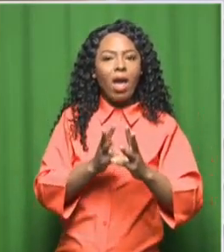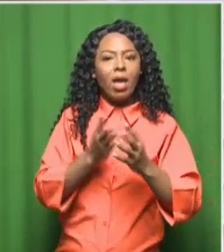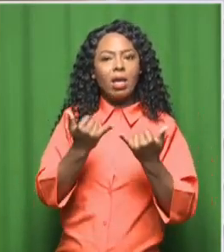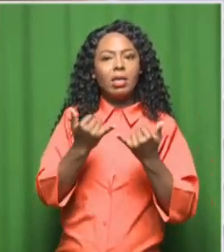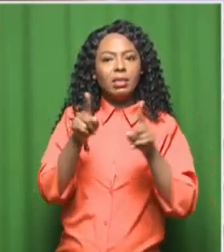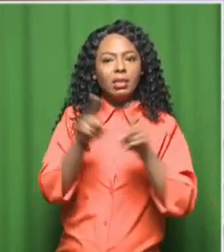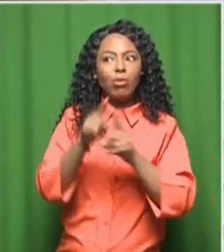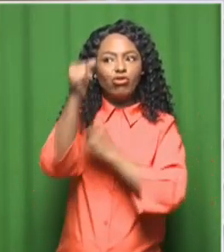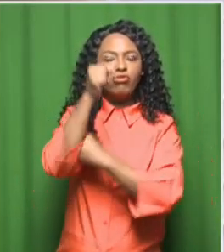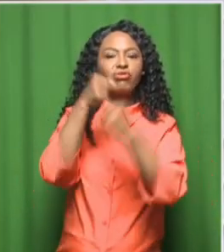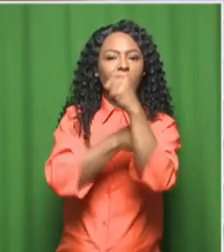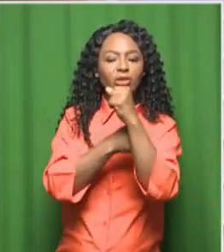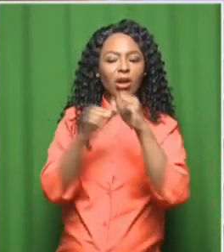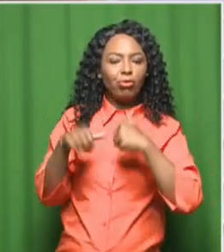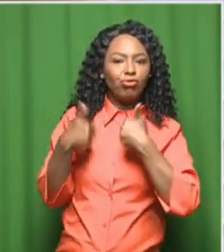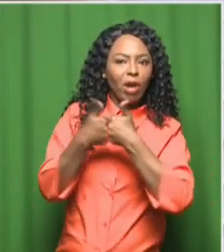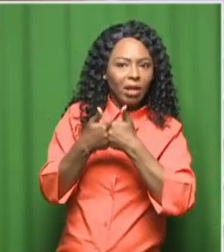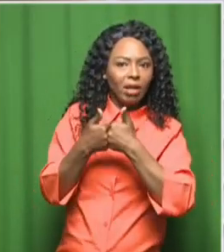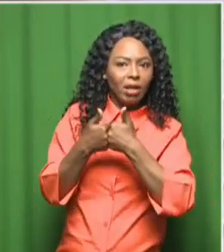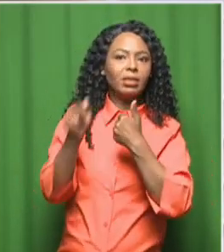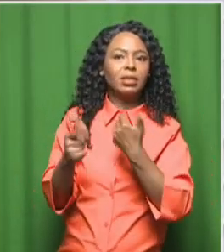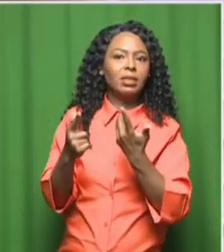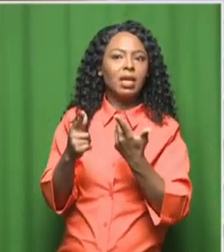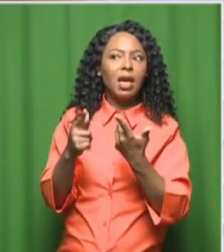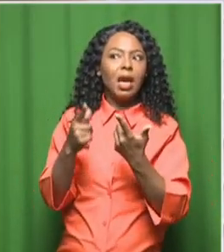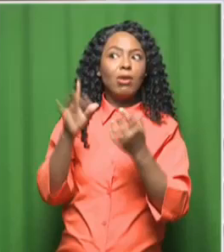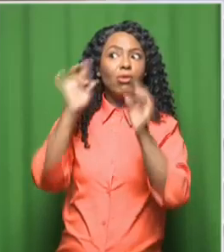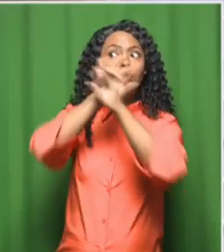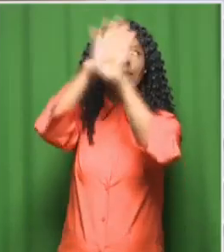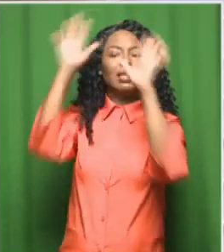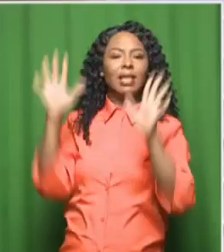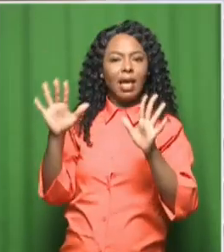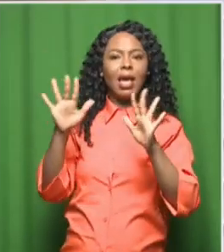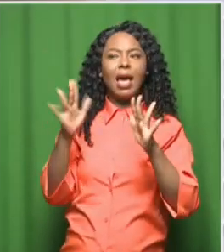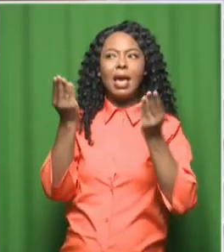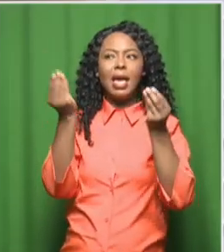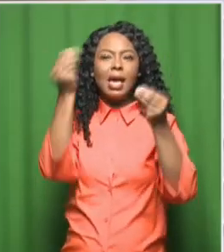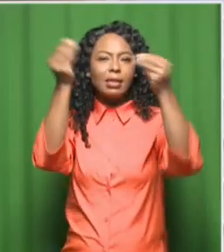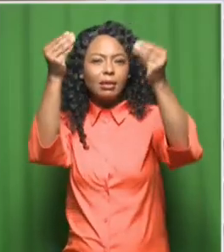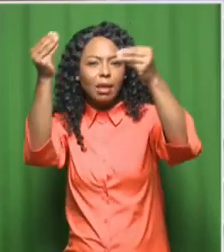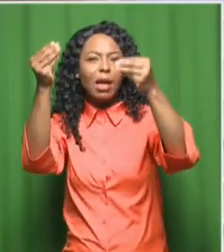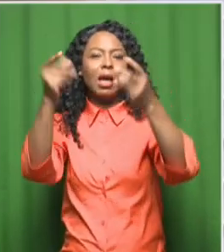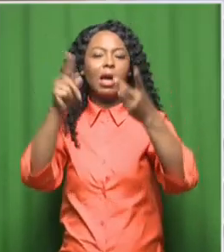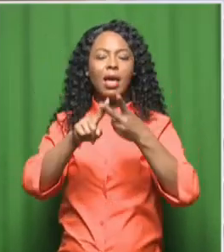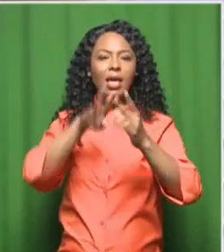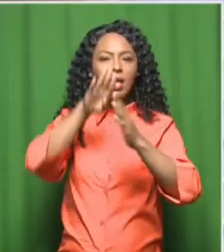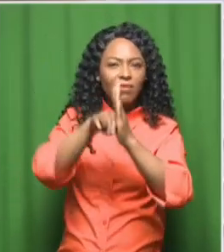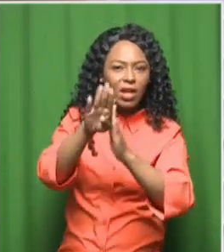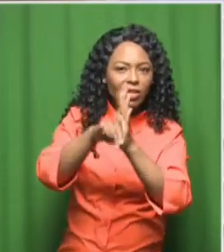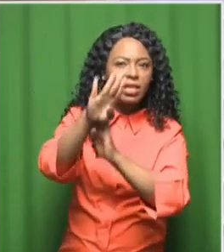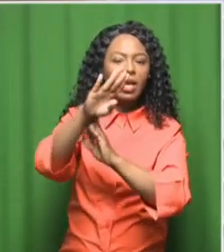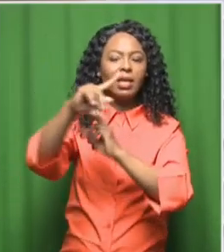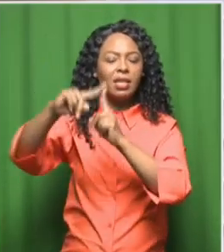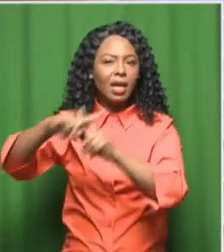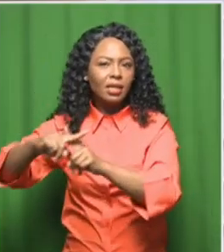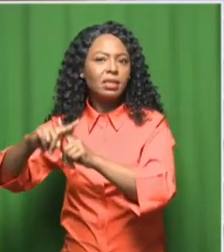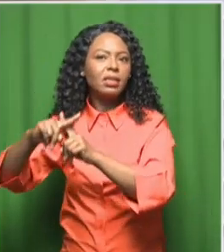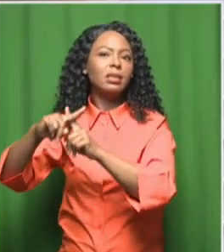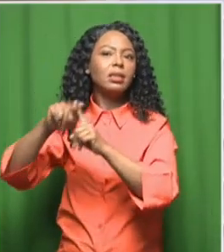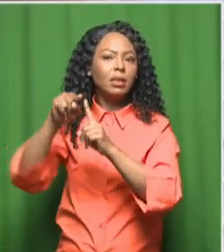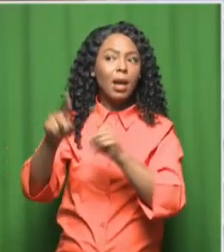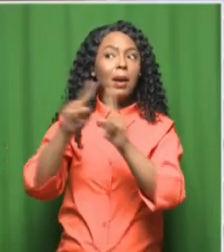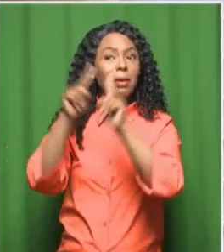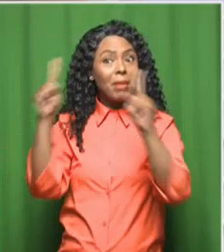structural challenges, right? And those blunt instruments largely being interest rates and inflation targeting and then things like that. And yet